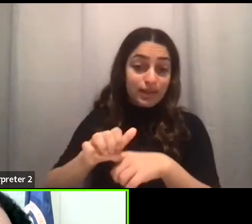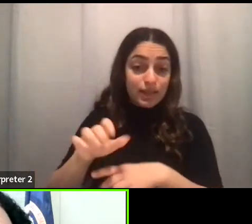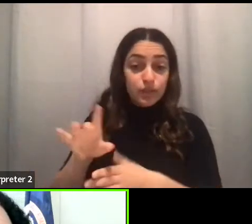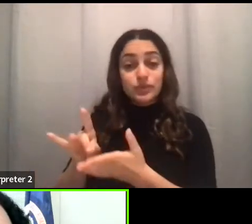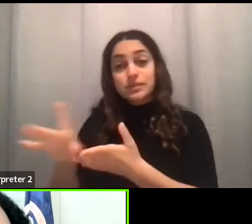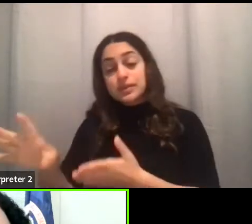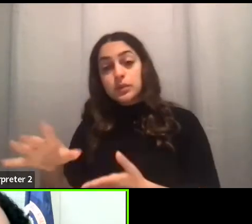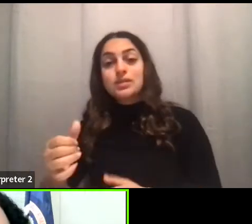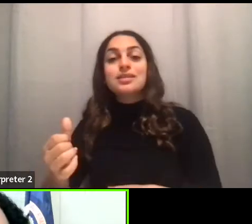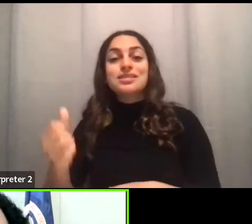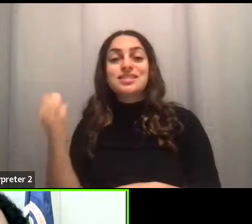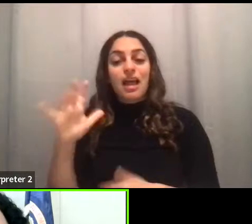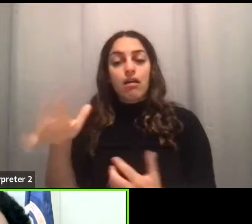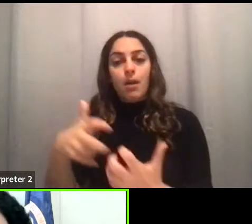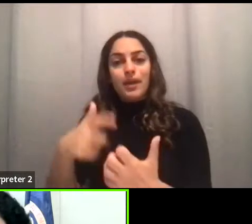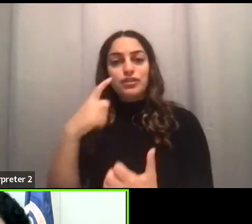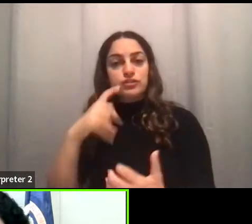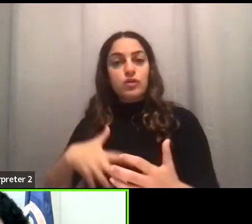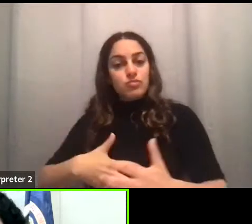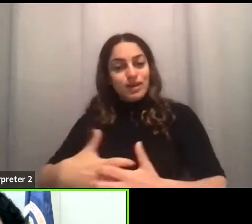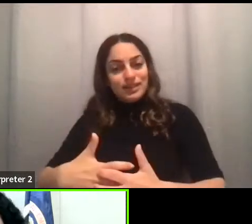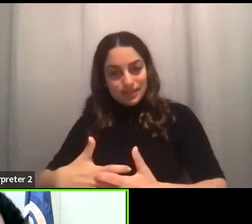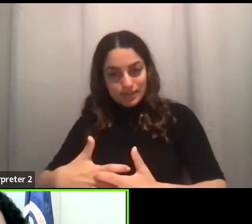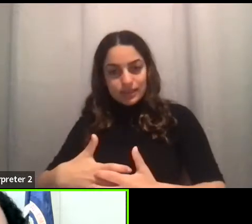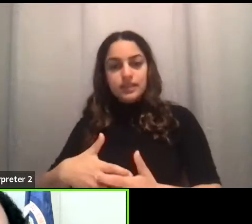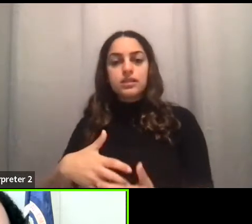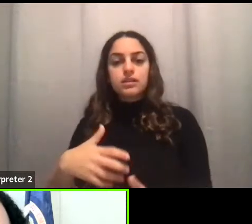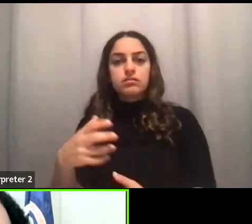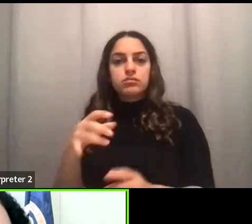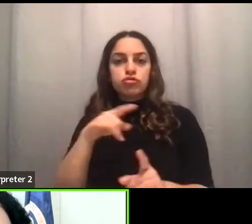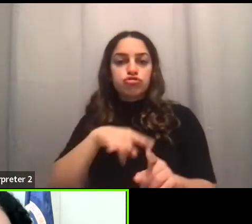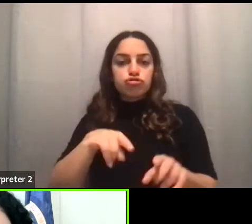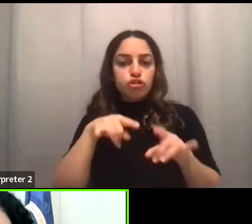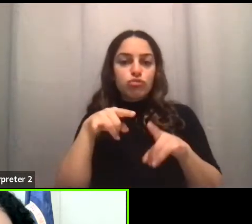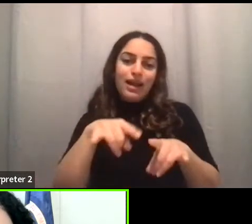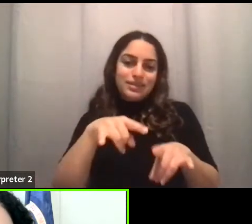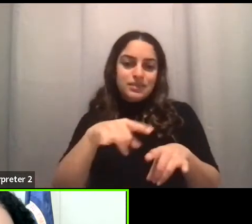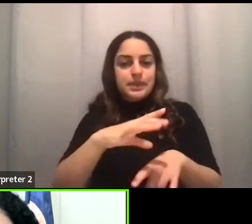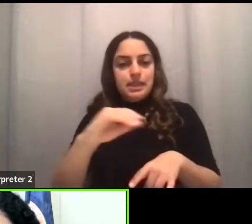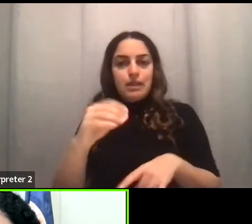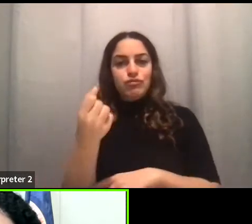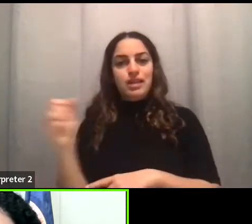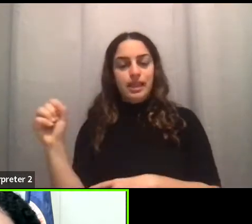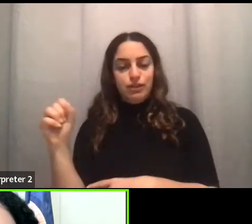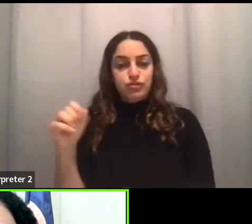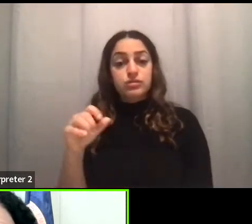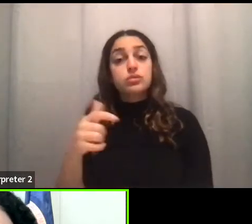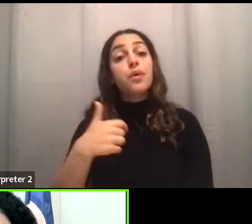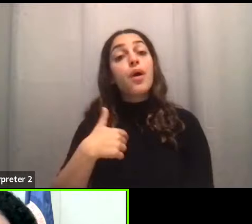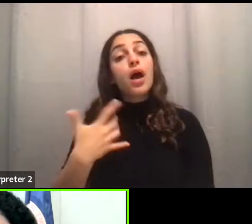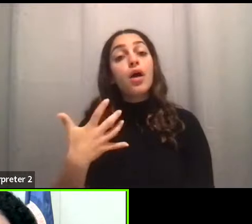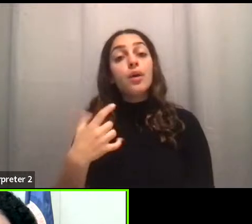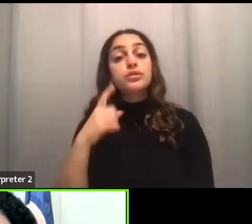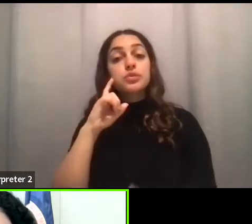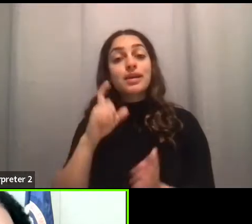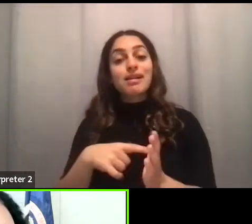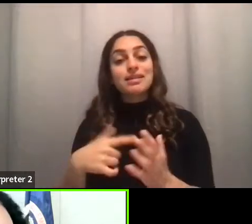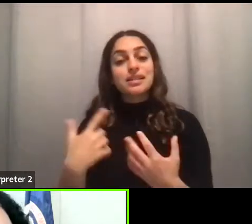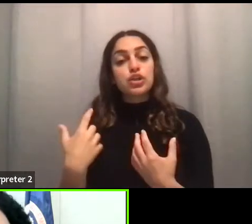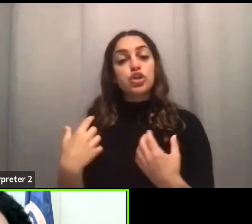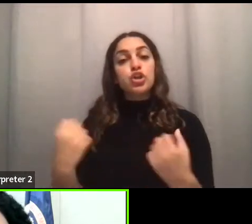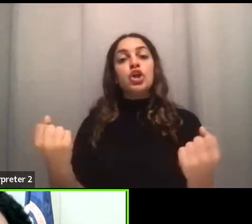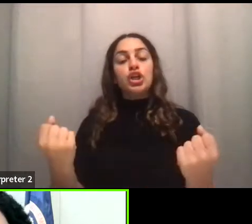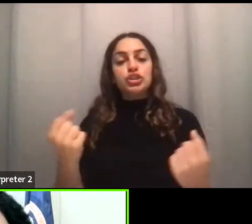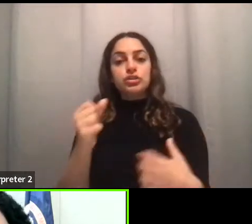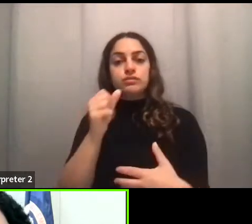pregnancy harassment and retaliation i want to recognize the courage and resilience of